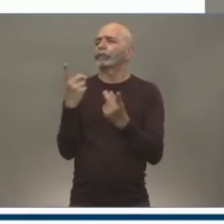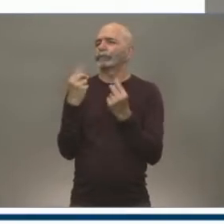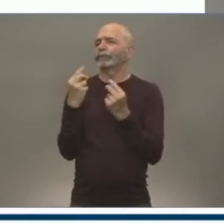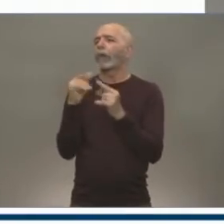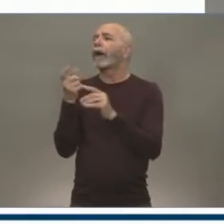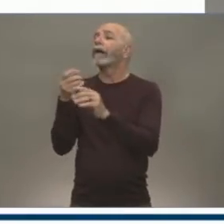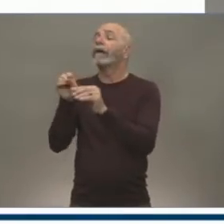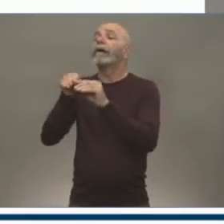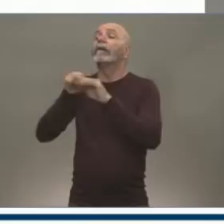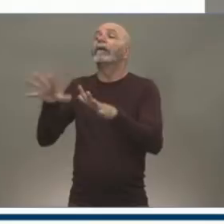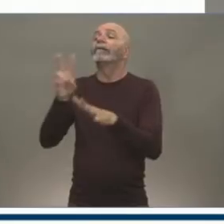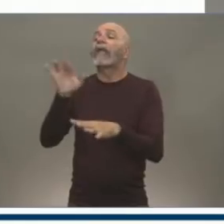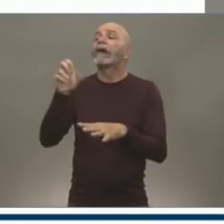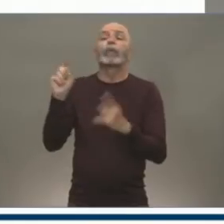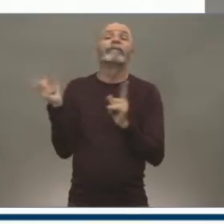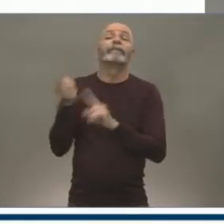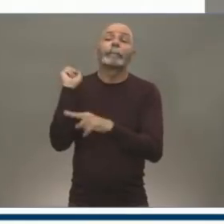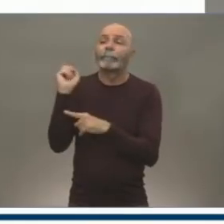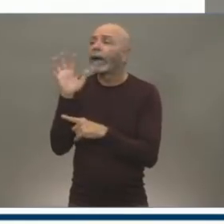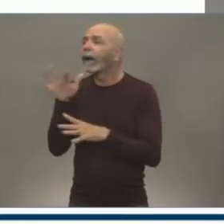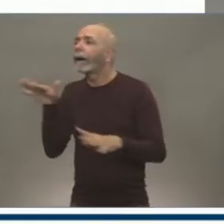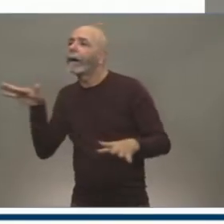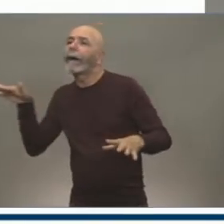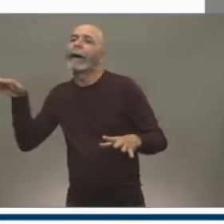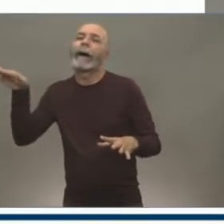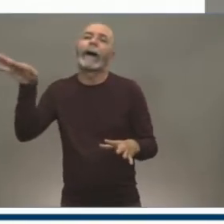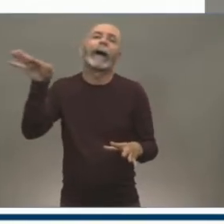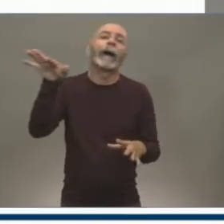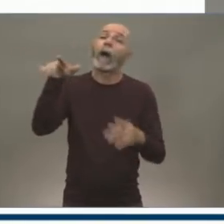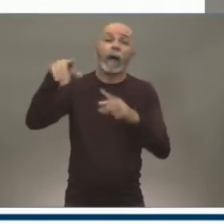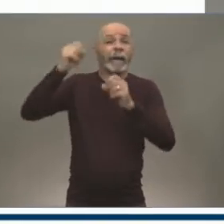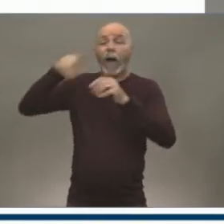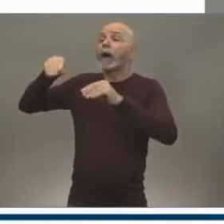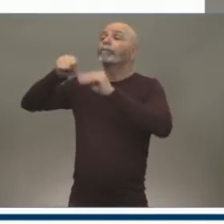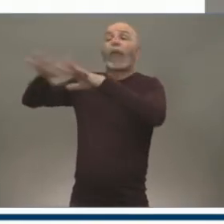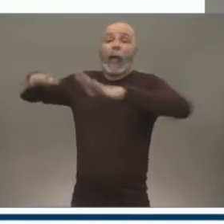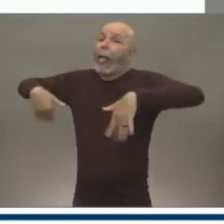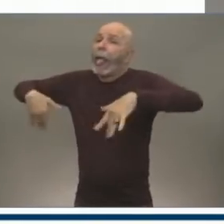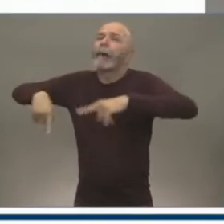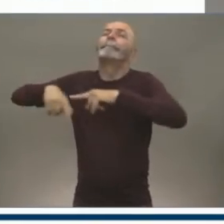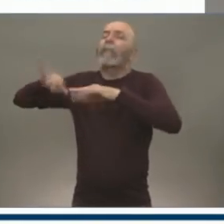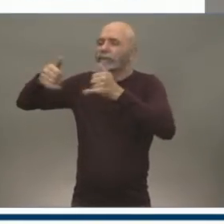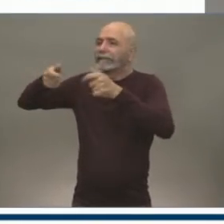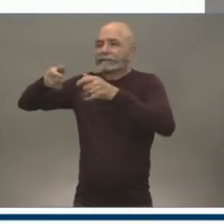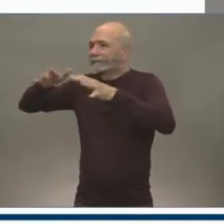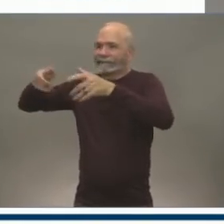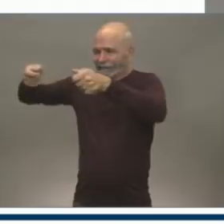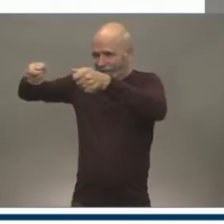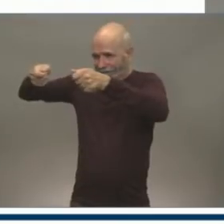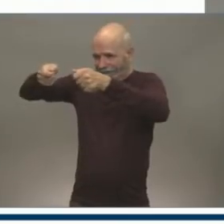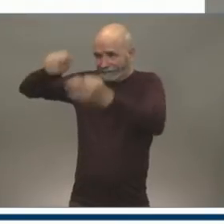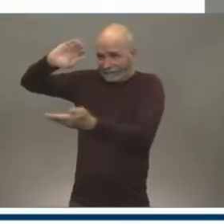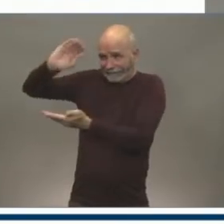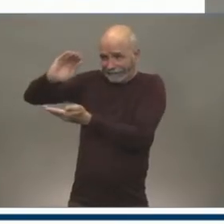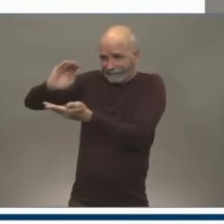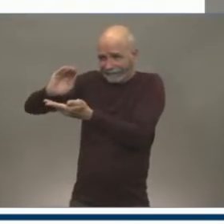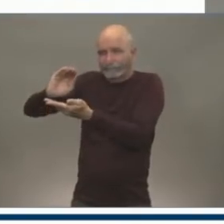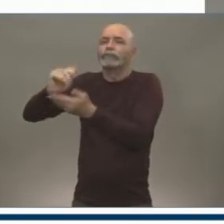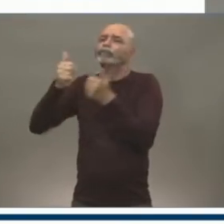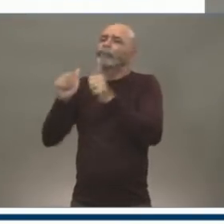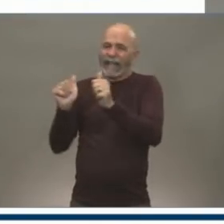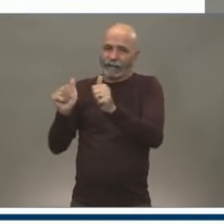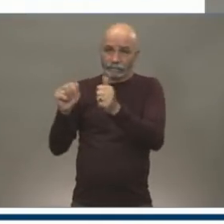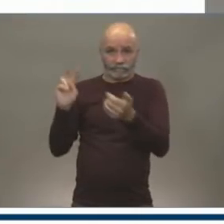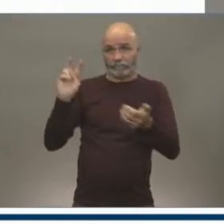and then control its spread through the restrictions. It's the combination of the two that'll allow us